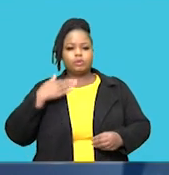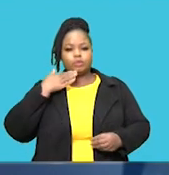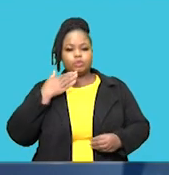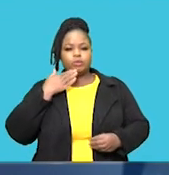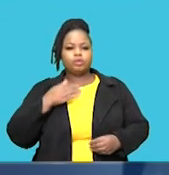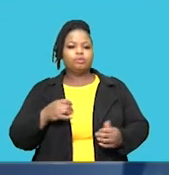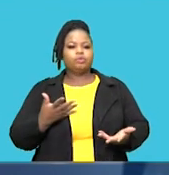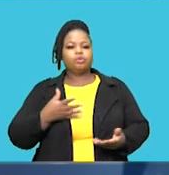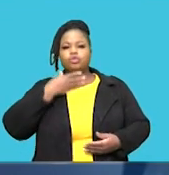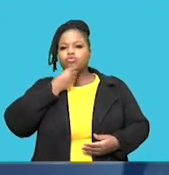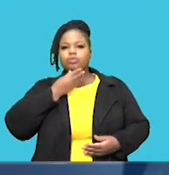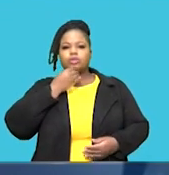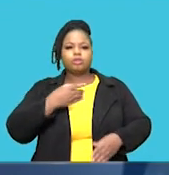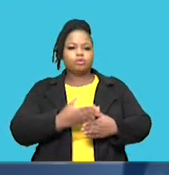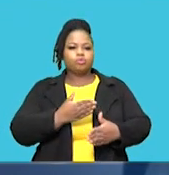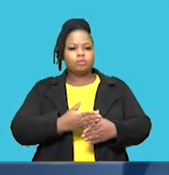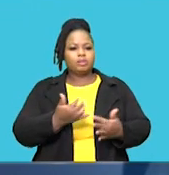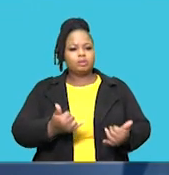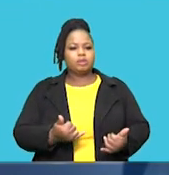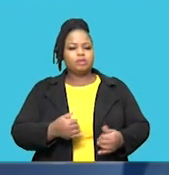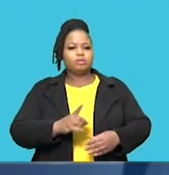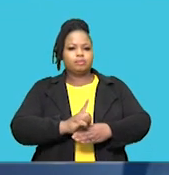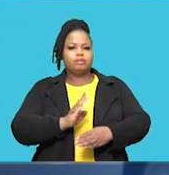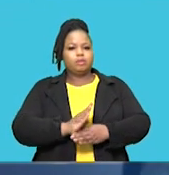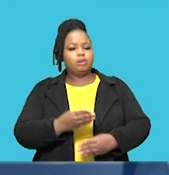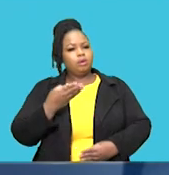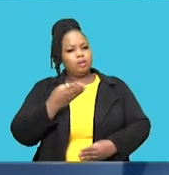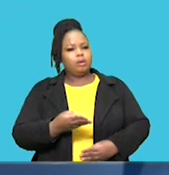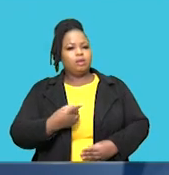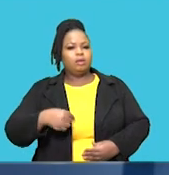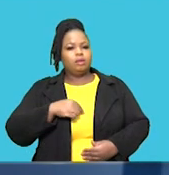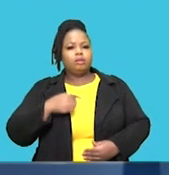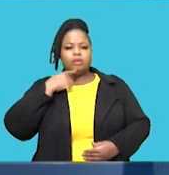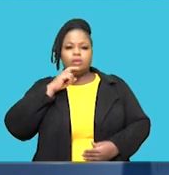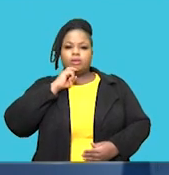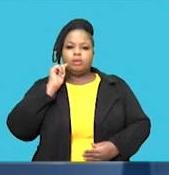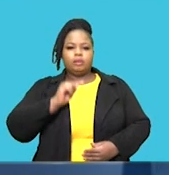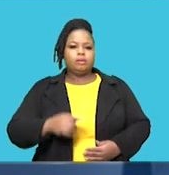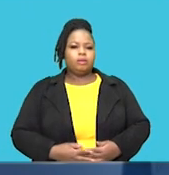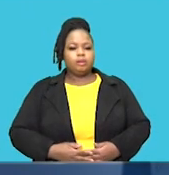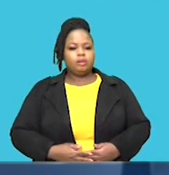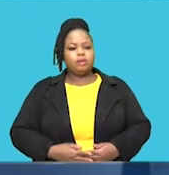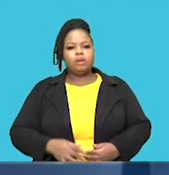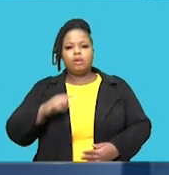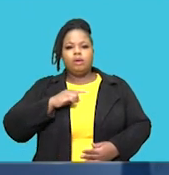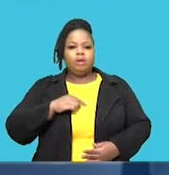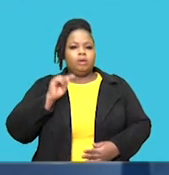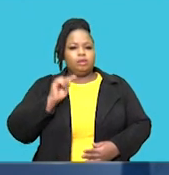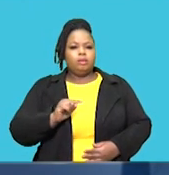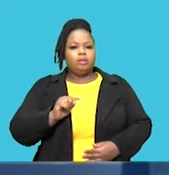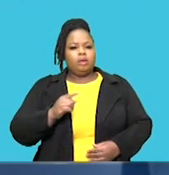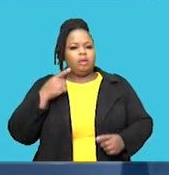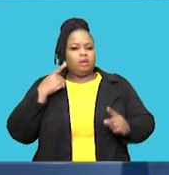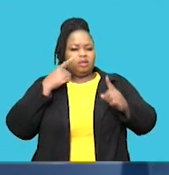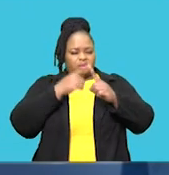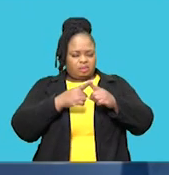short-term Christmas jobs, we now have a database that we ask them to utilize, so that this is the